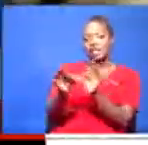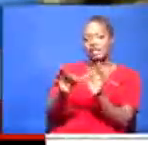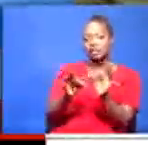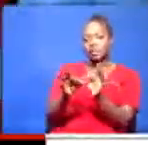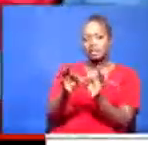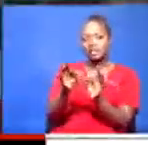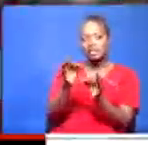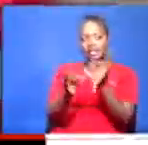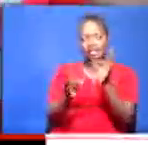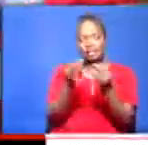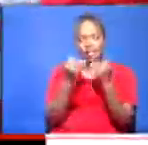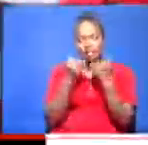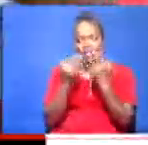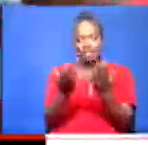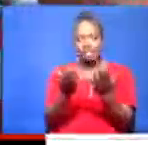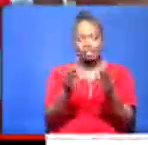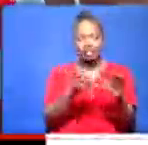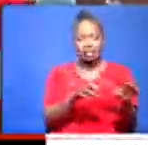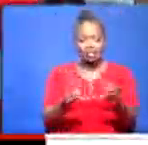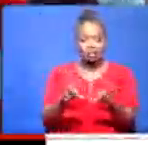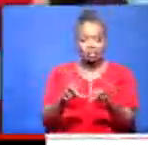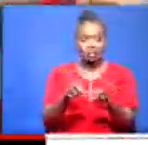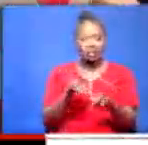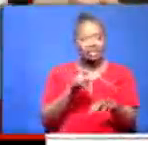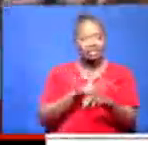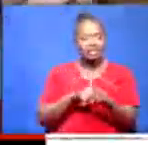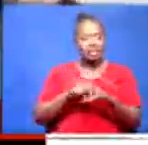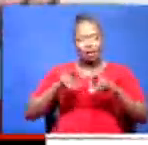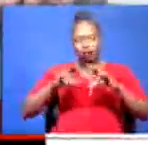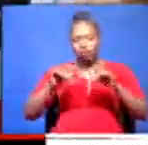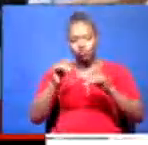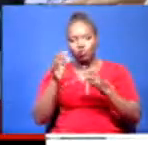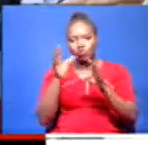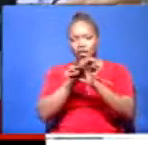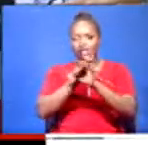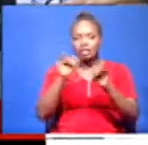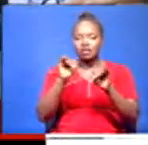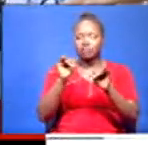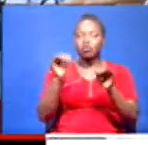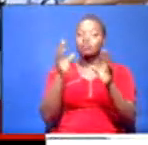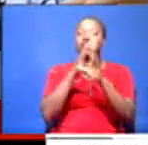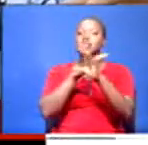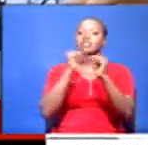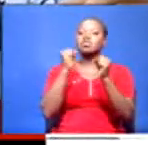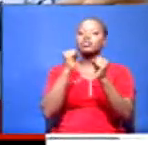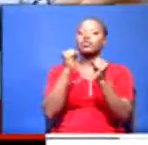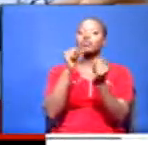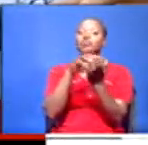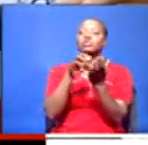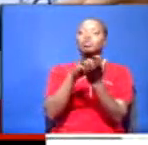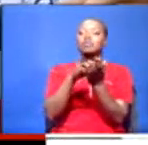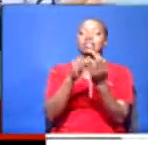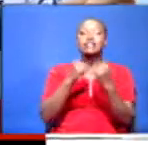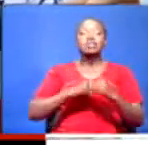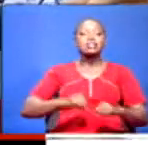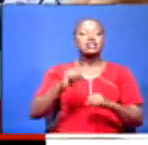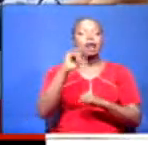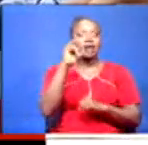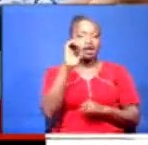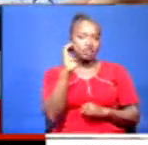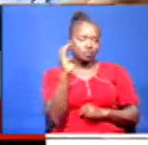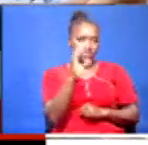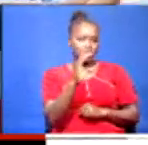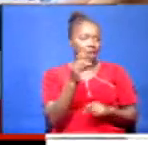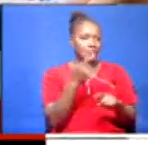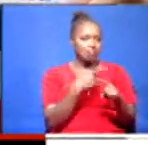he suffered in his quest for clearance to vie for the presidential seat. To Chepukati, but